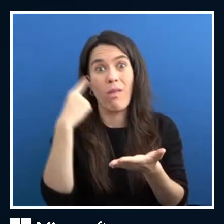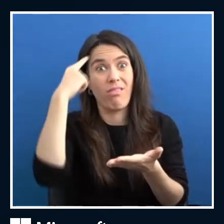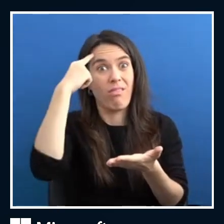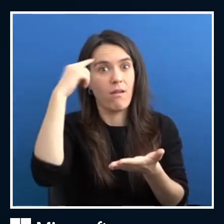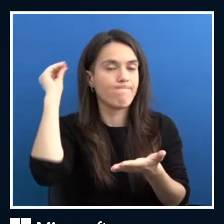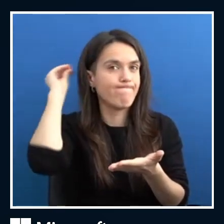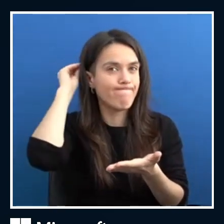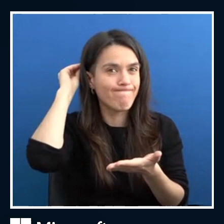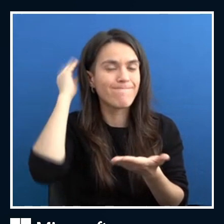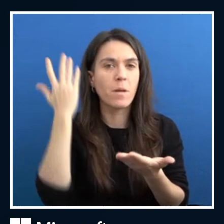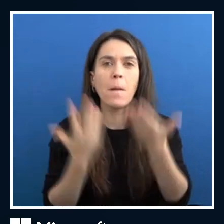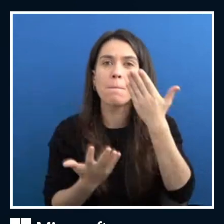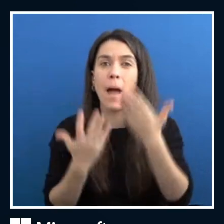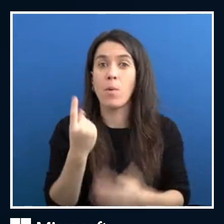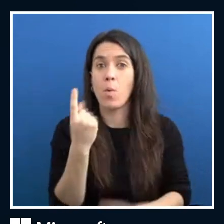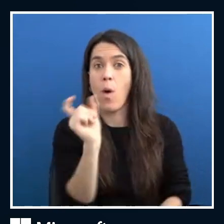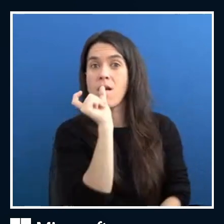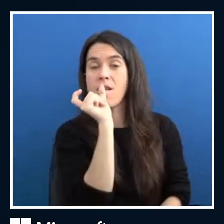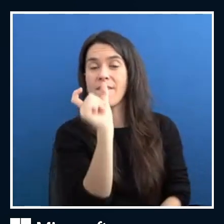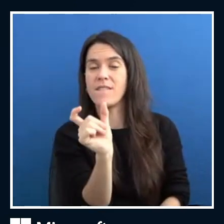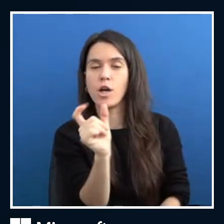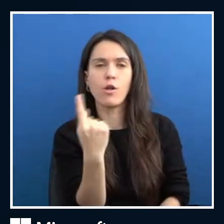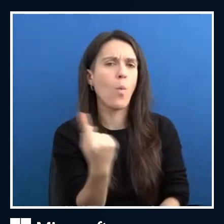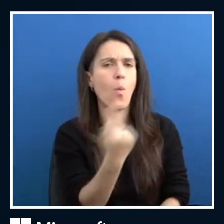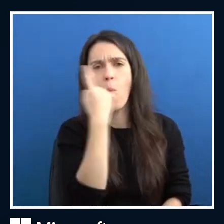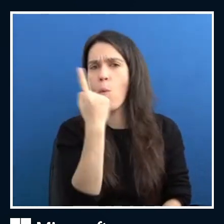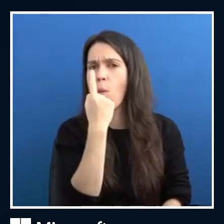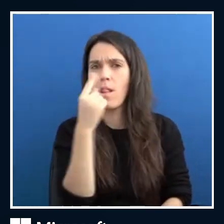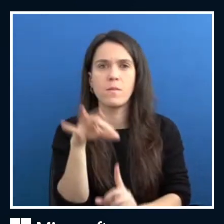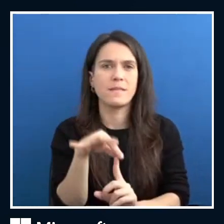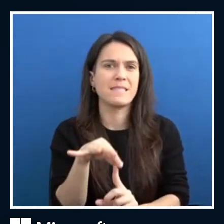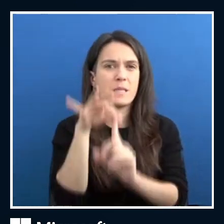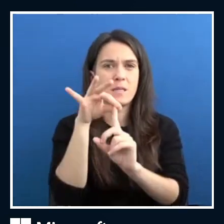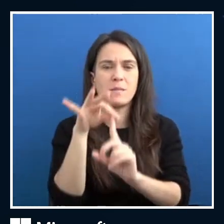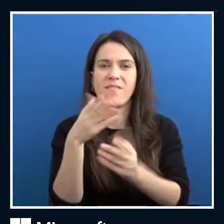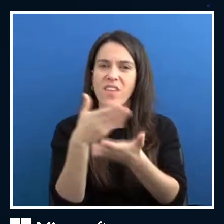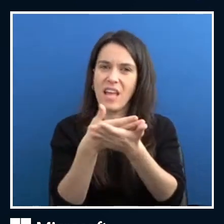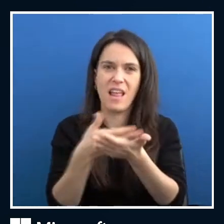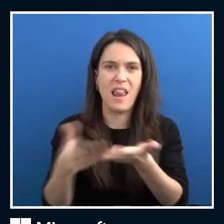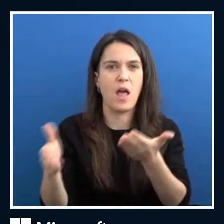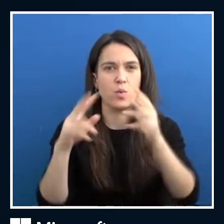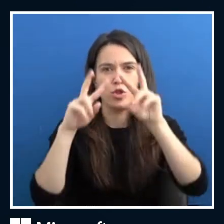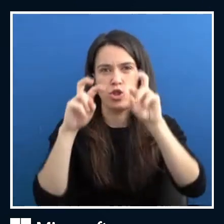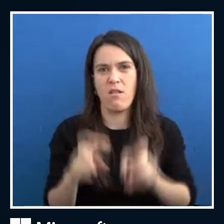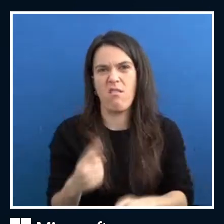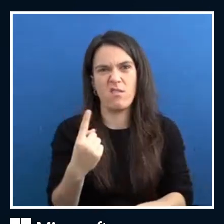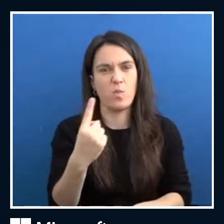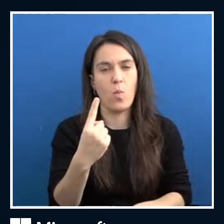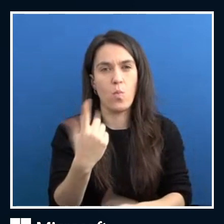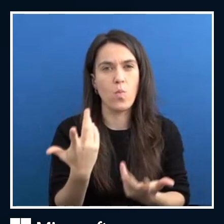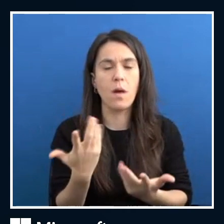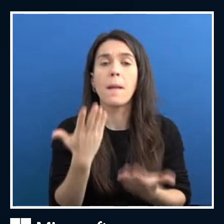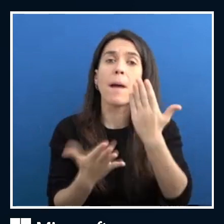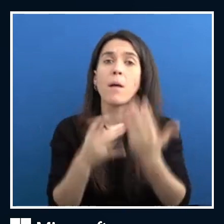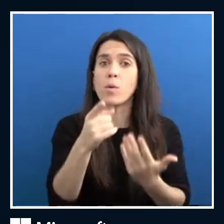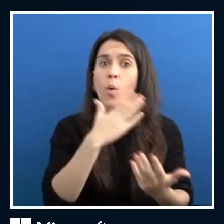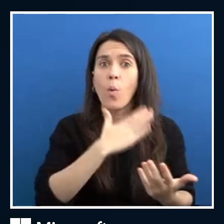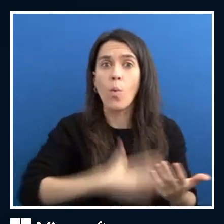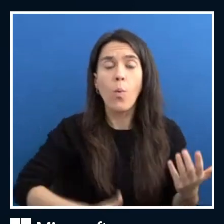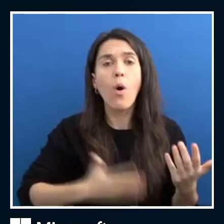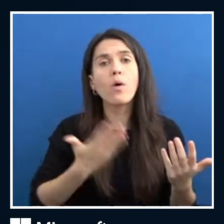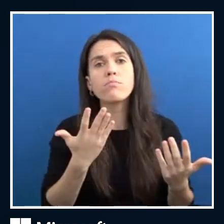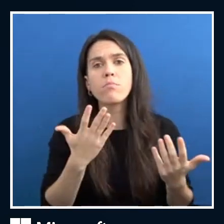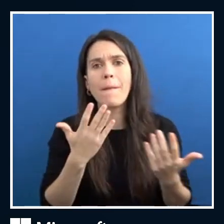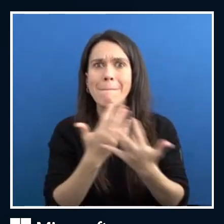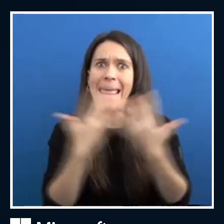can only have one specific language analyzer. If you want to have many different languages